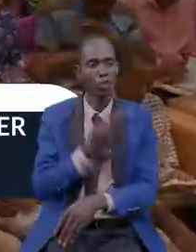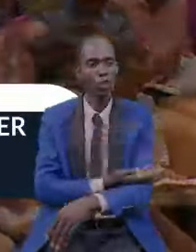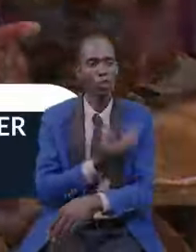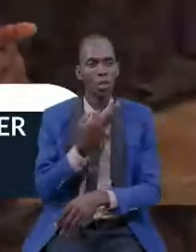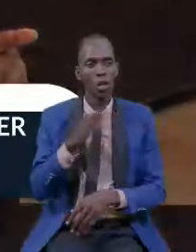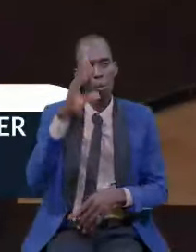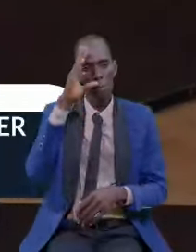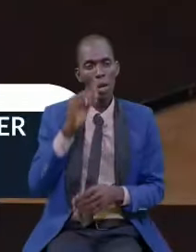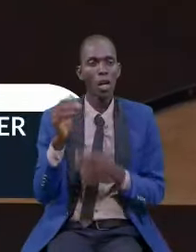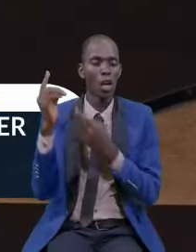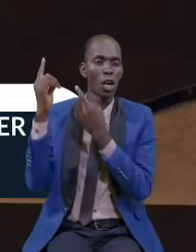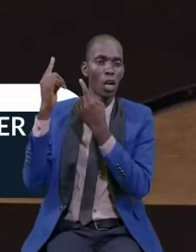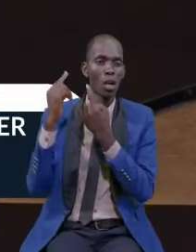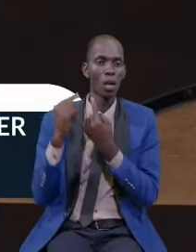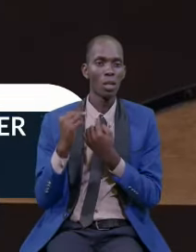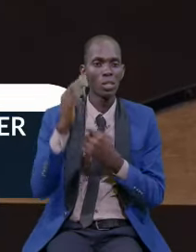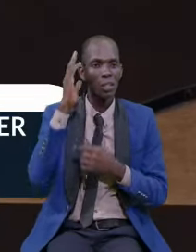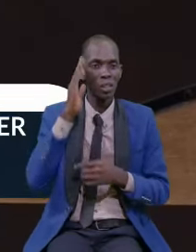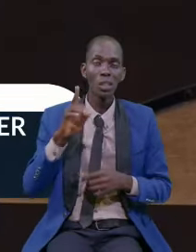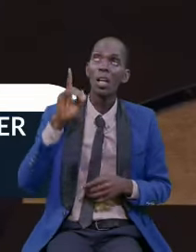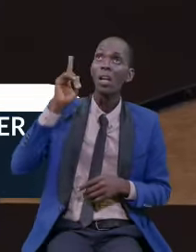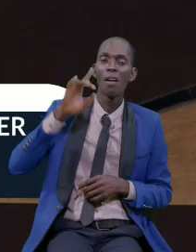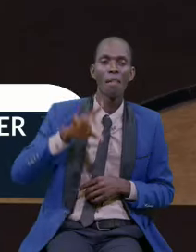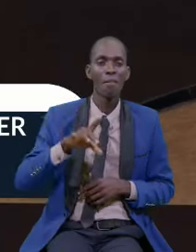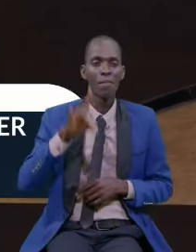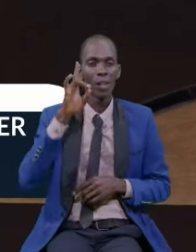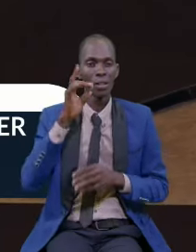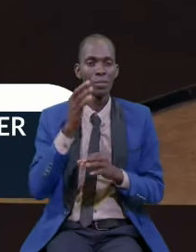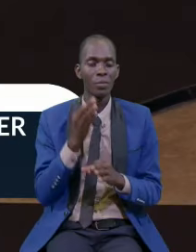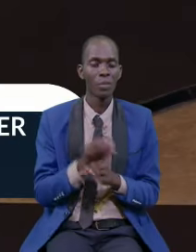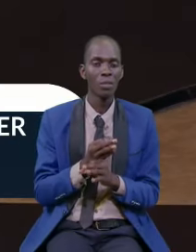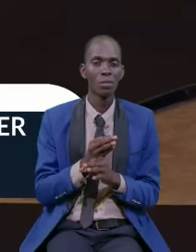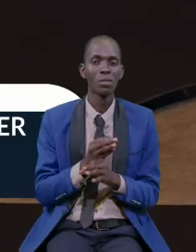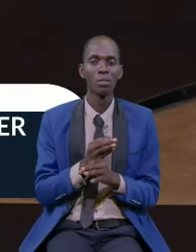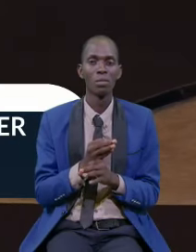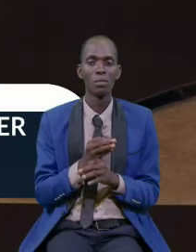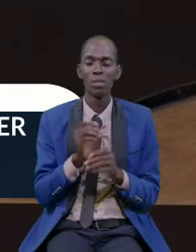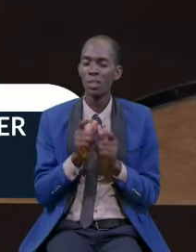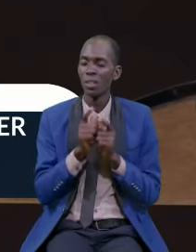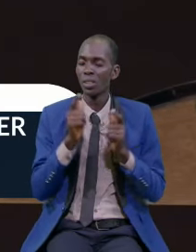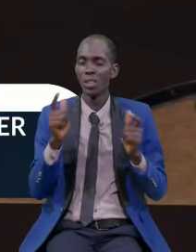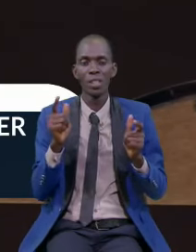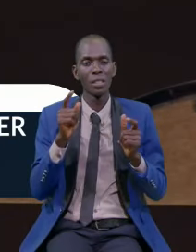Man cometh, shall he find faith, dynamic faith,